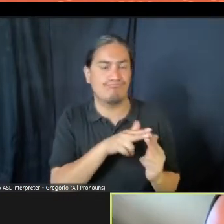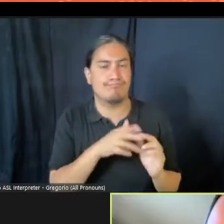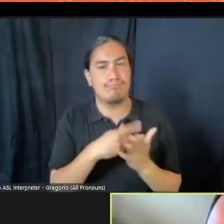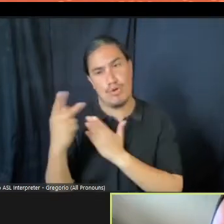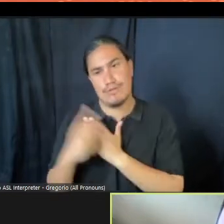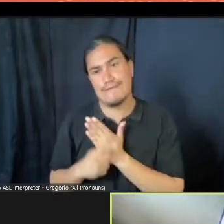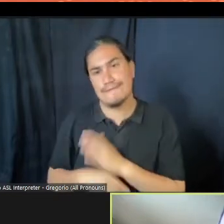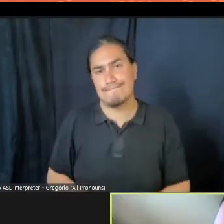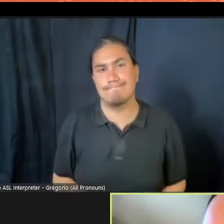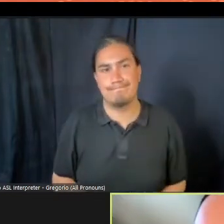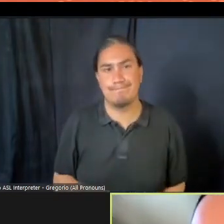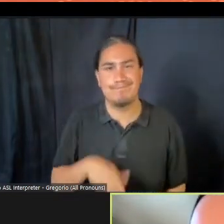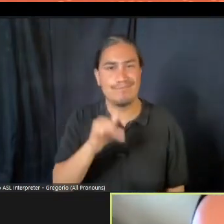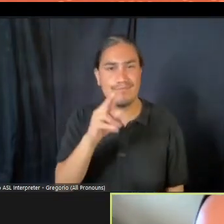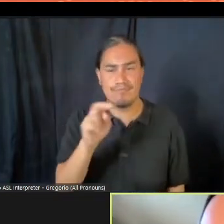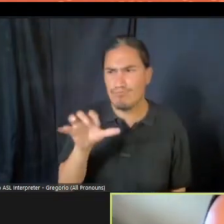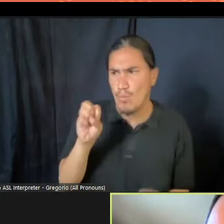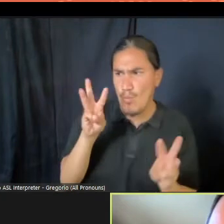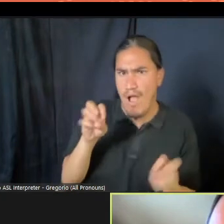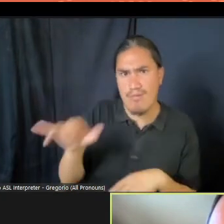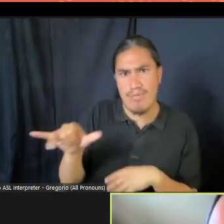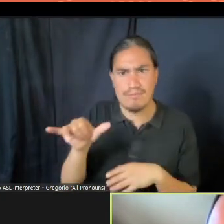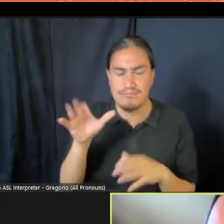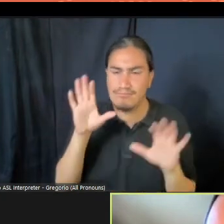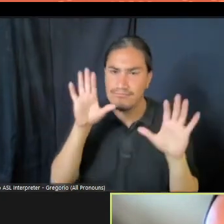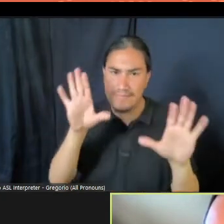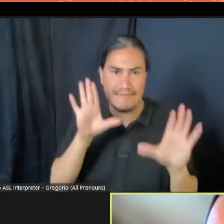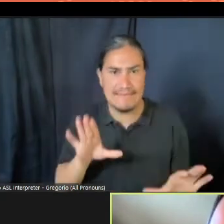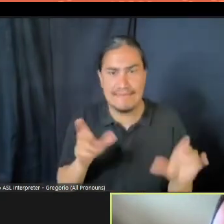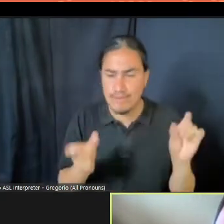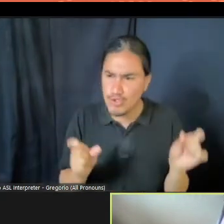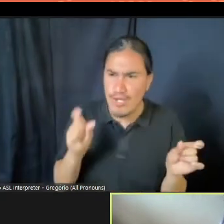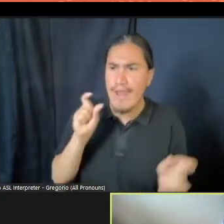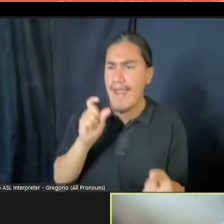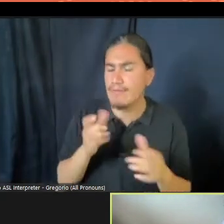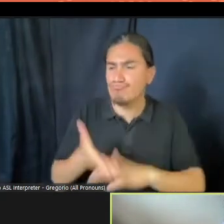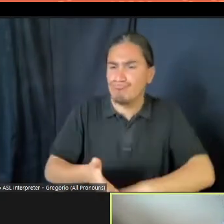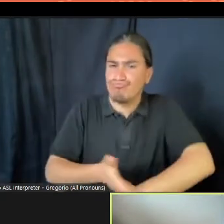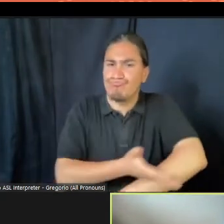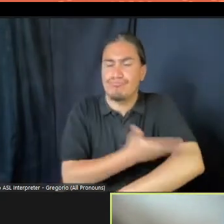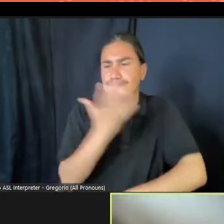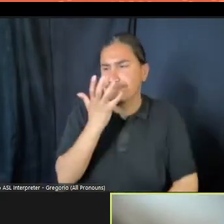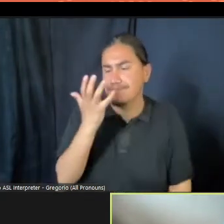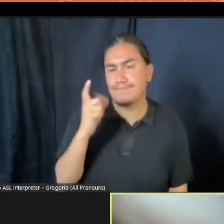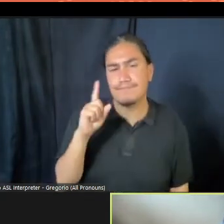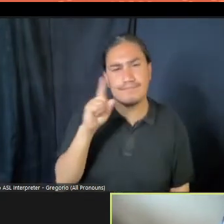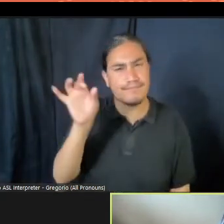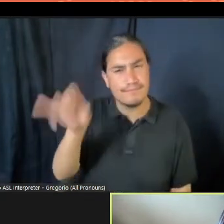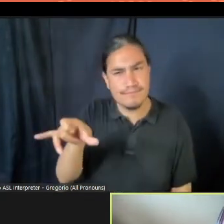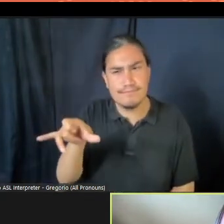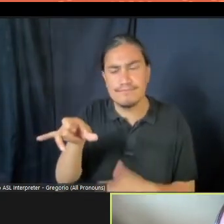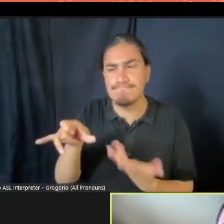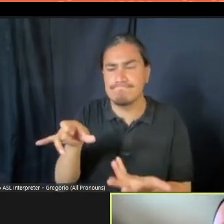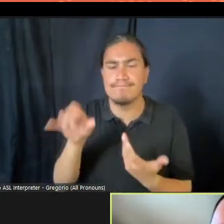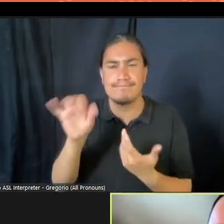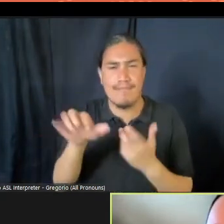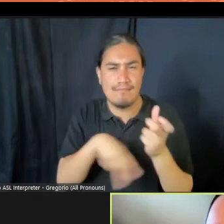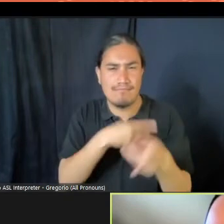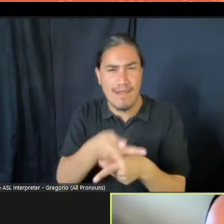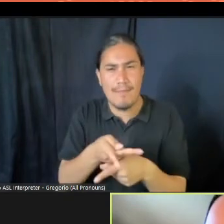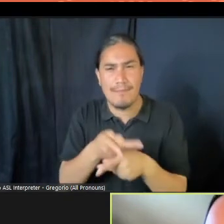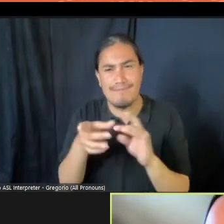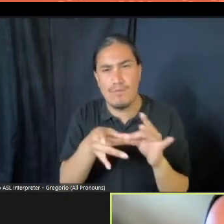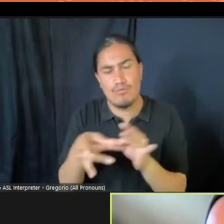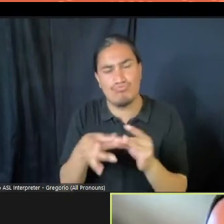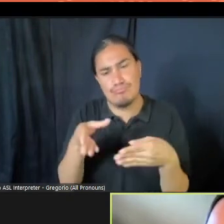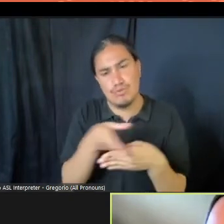Wow, that's a wonderful evolution. Thank you for sharing. I really think that the sort of relationality